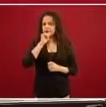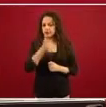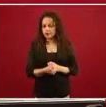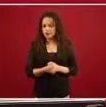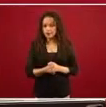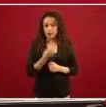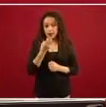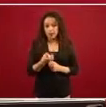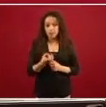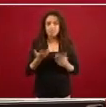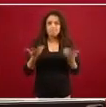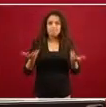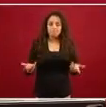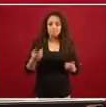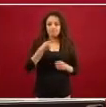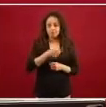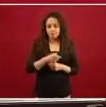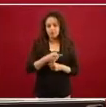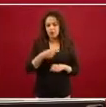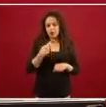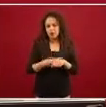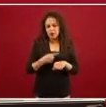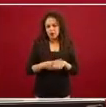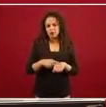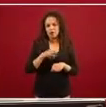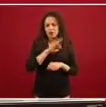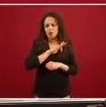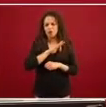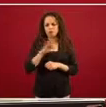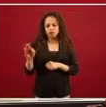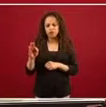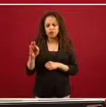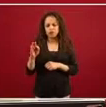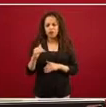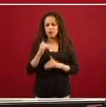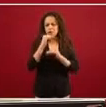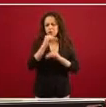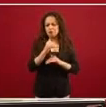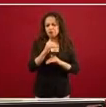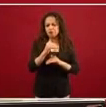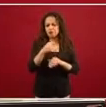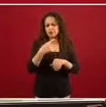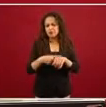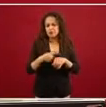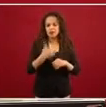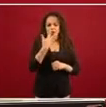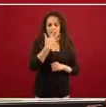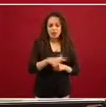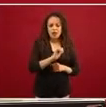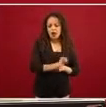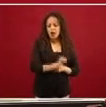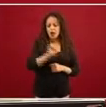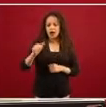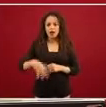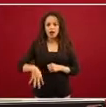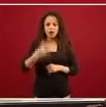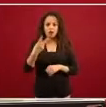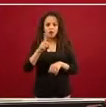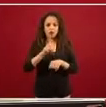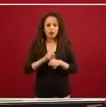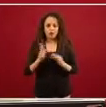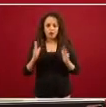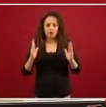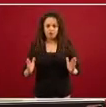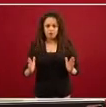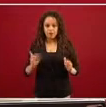not have any chronic condition, the most likely scenario is that this disease will last 10 to 14 days and they